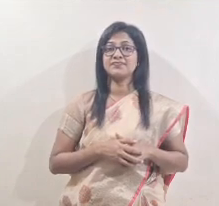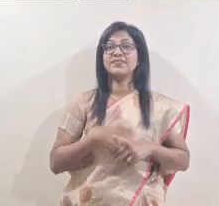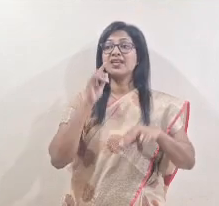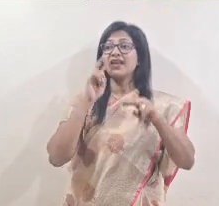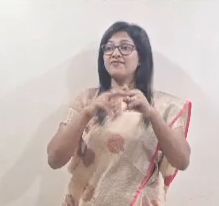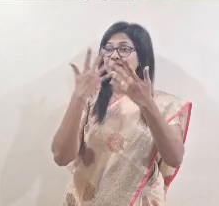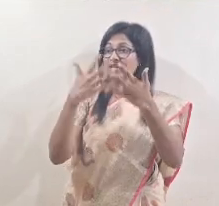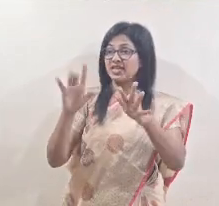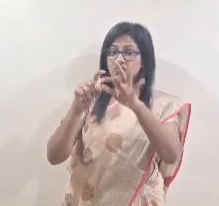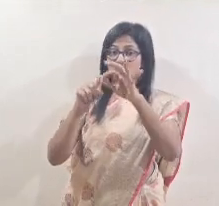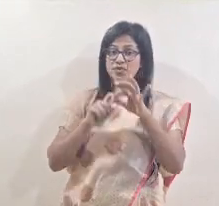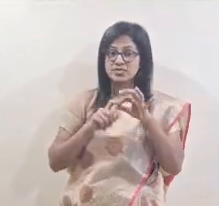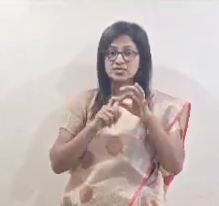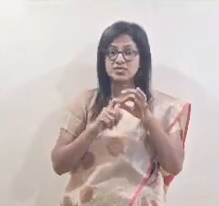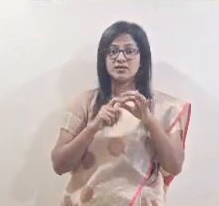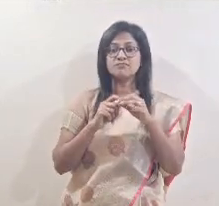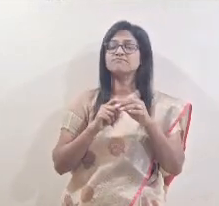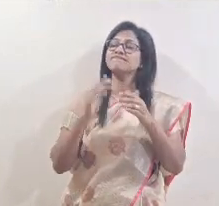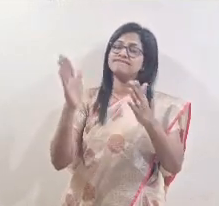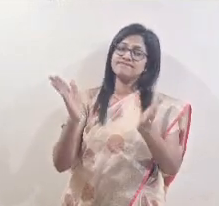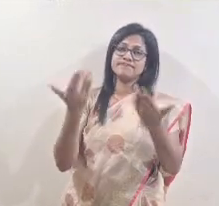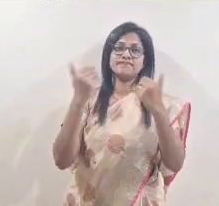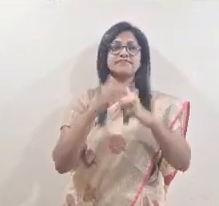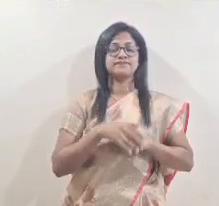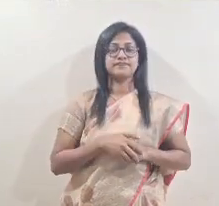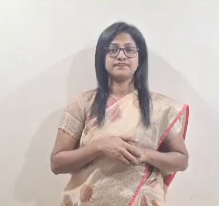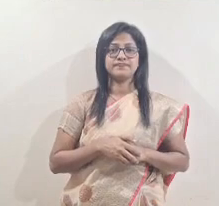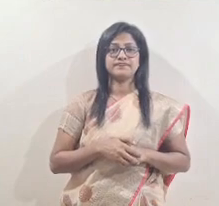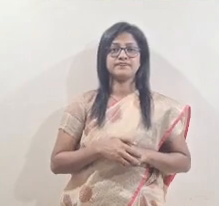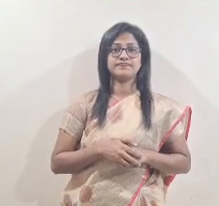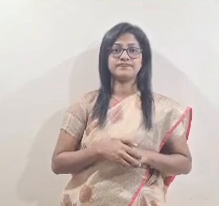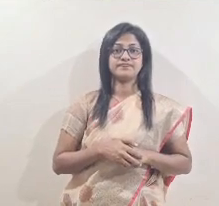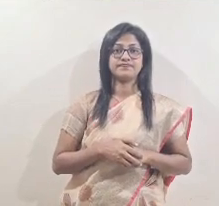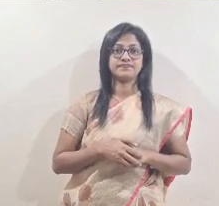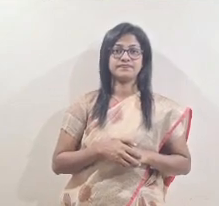If anyone has any question, he can ask.